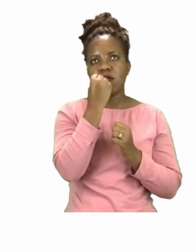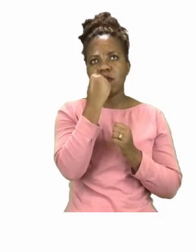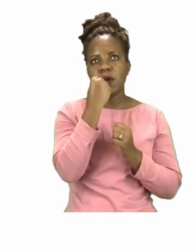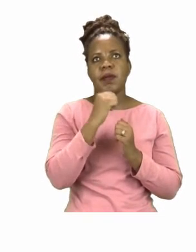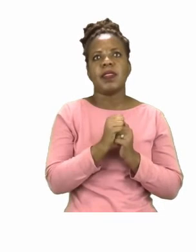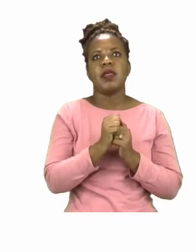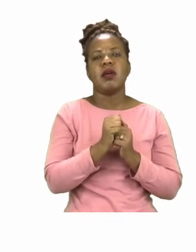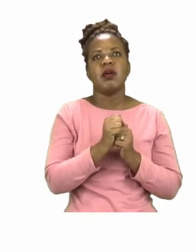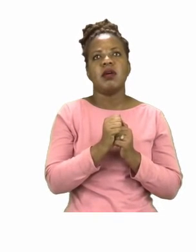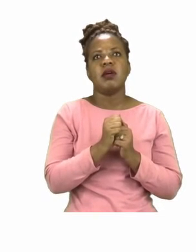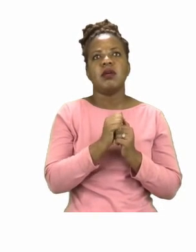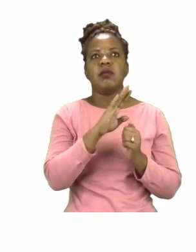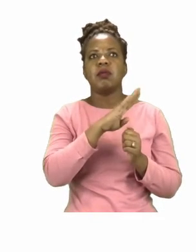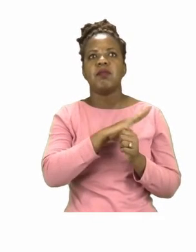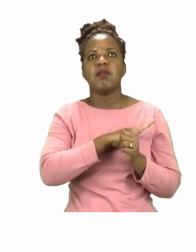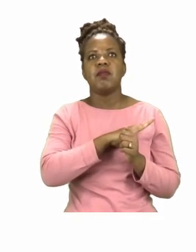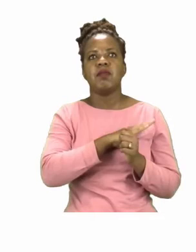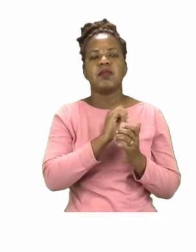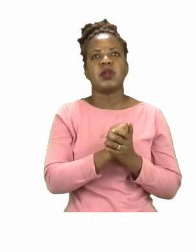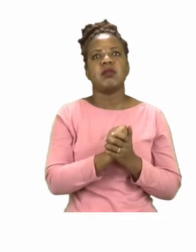apple, fall,